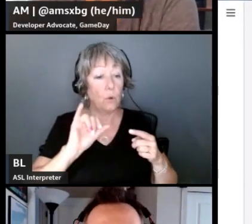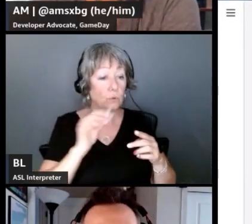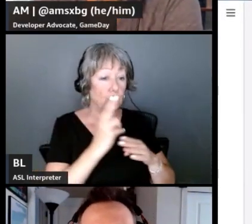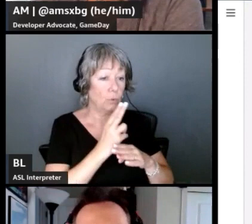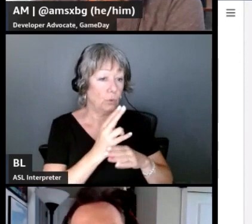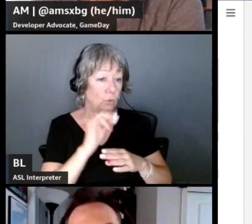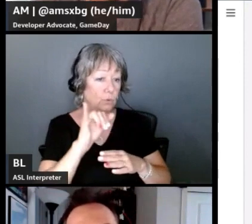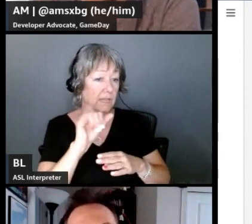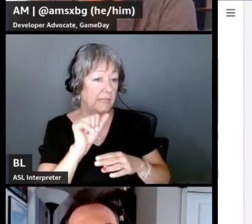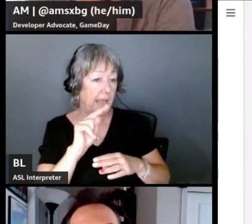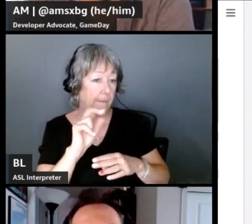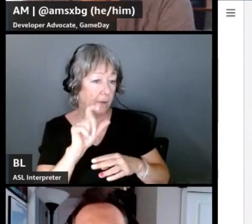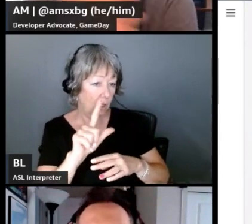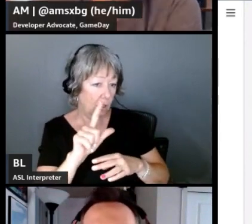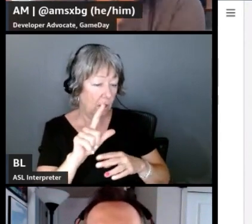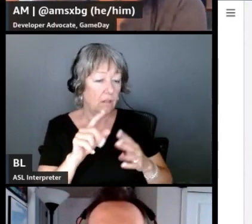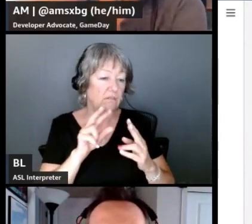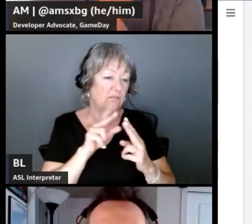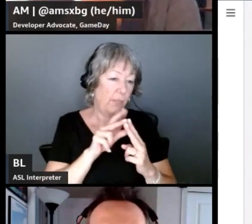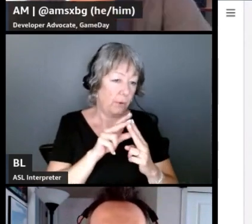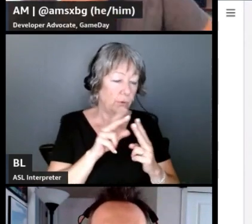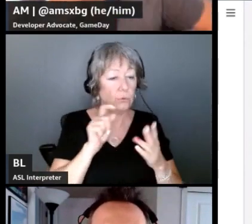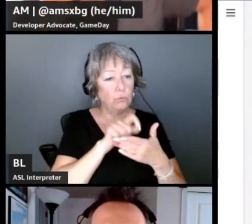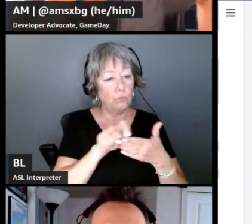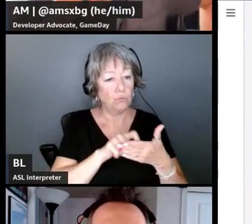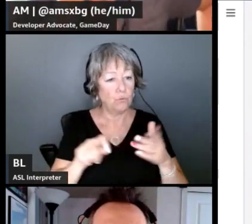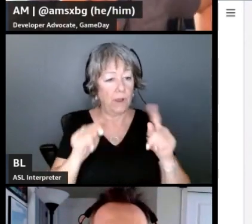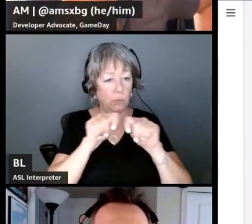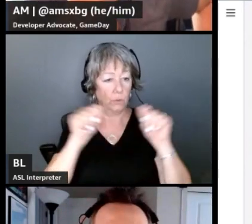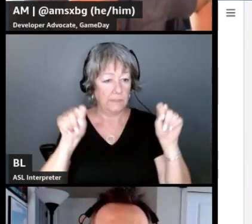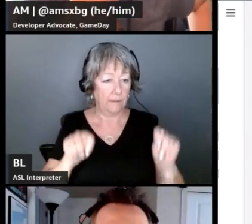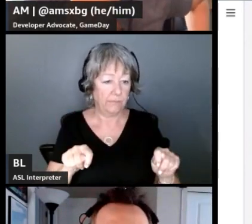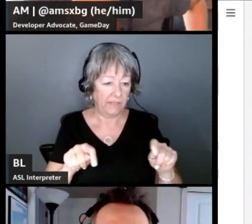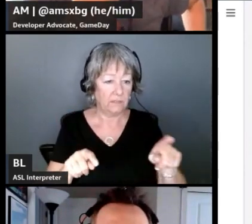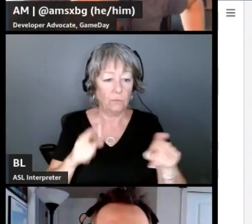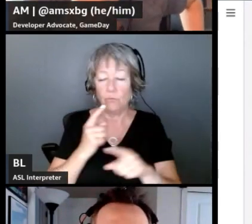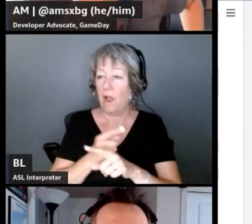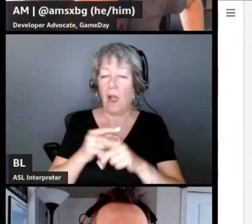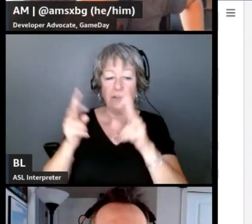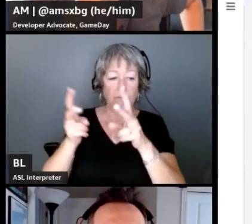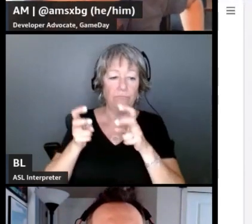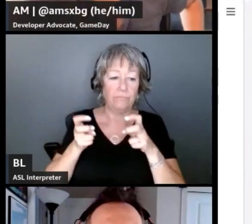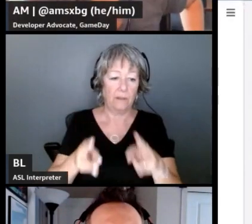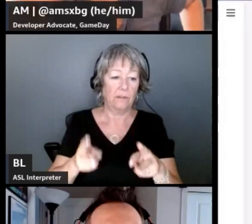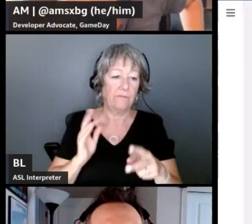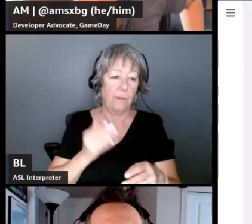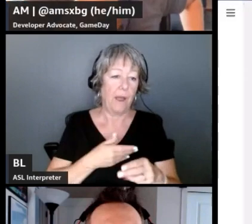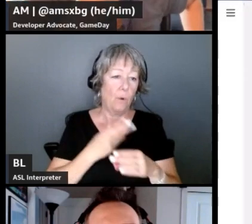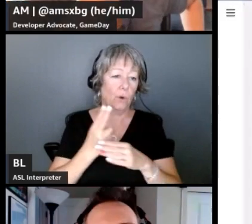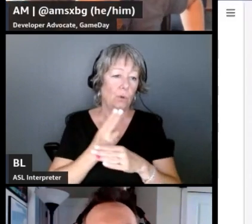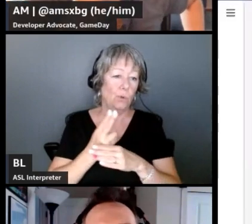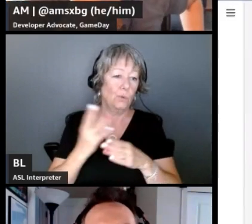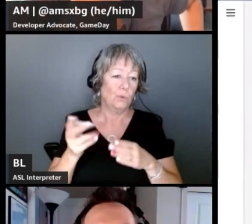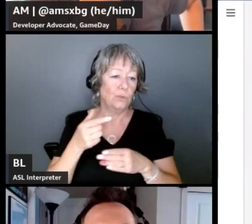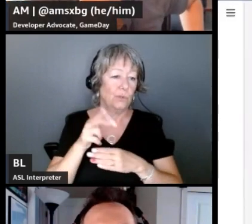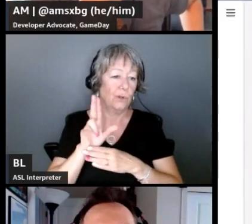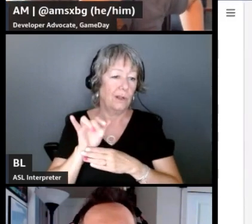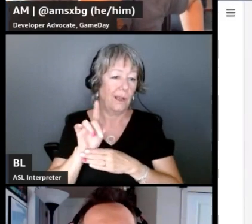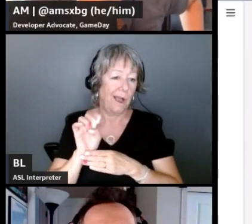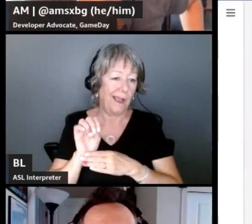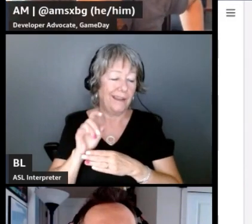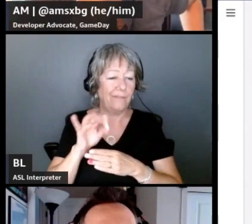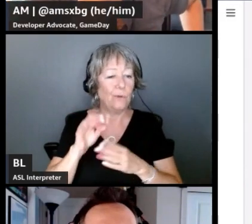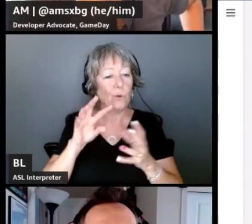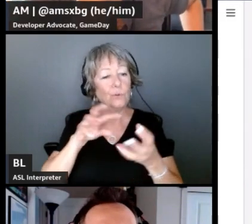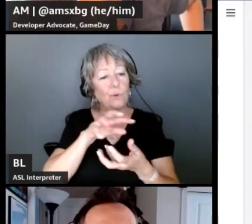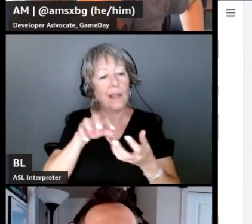CloudFormation templates. Oh yeah, this one I just directly downloaded from our user guide. If you just go to the CloudFormation user guide or even